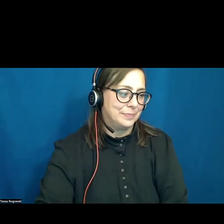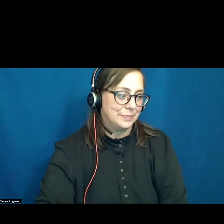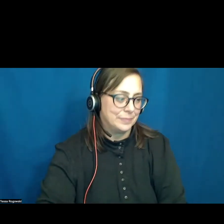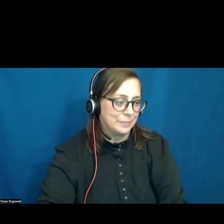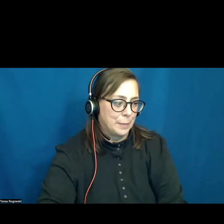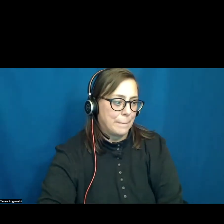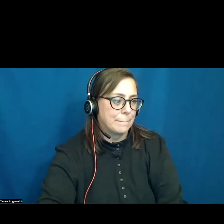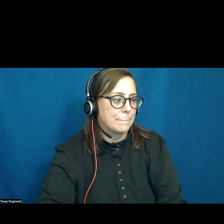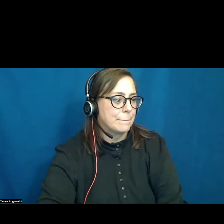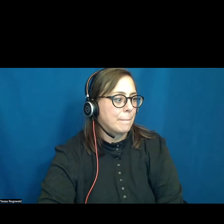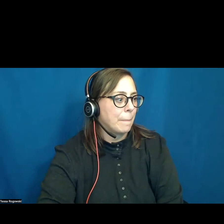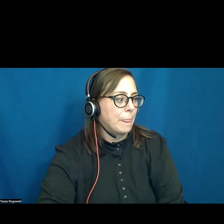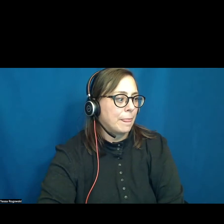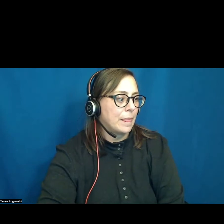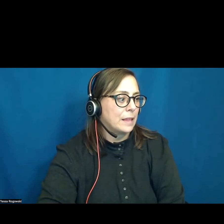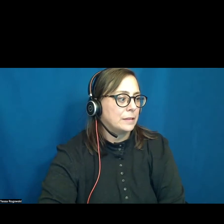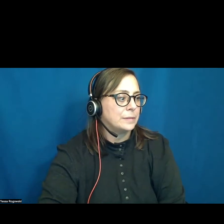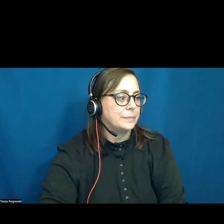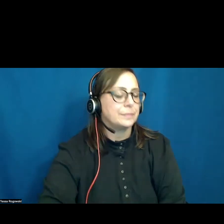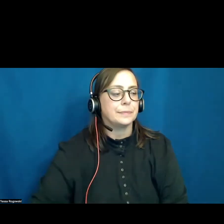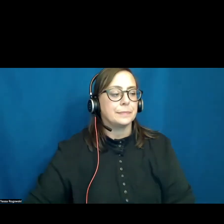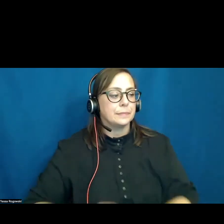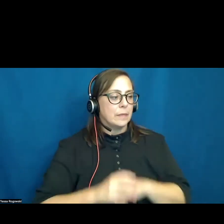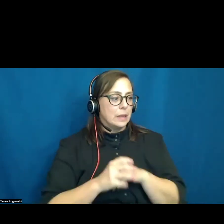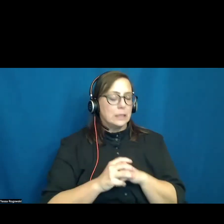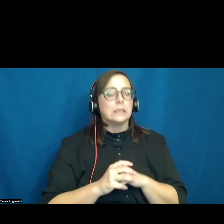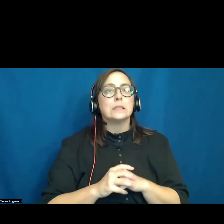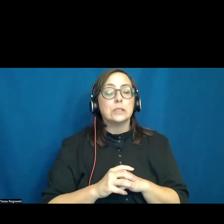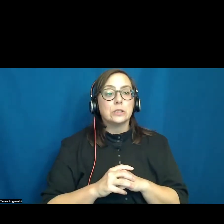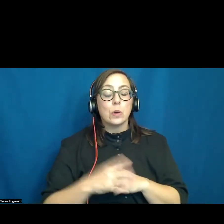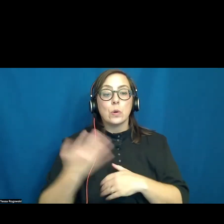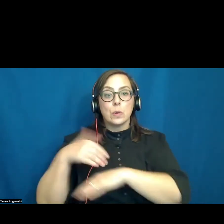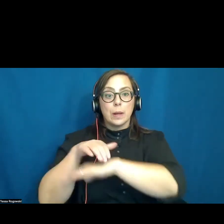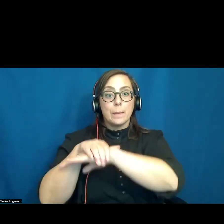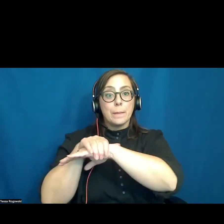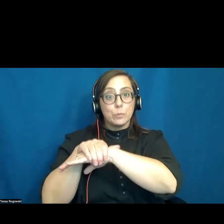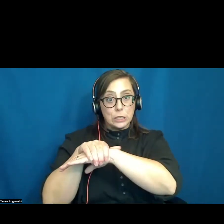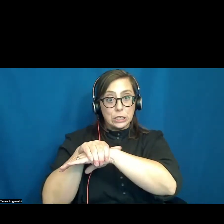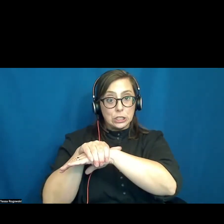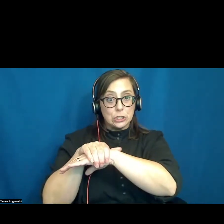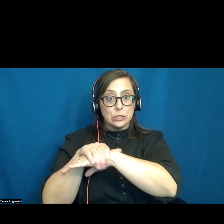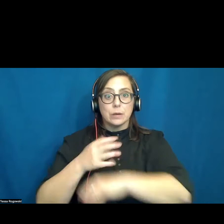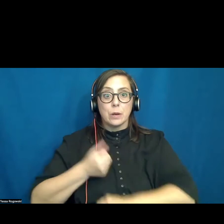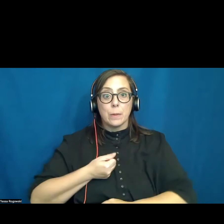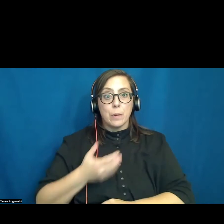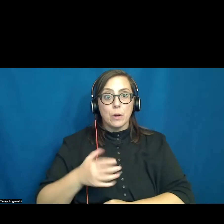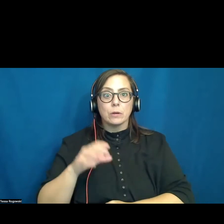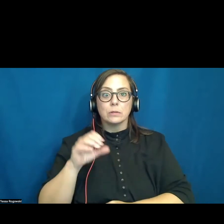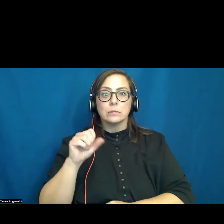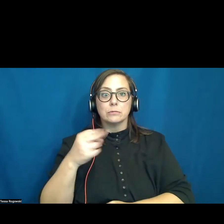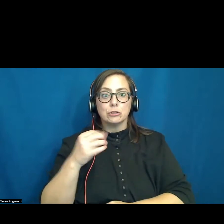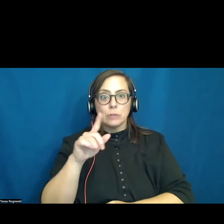So I have some influence from the British romantics, Shelley,